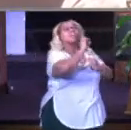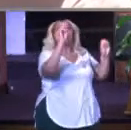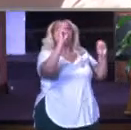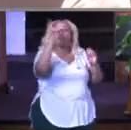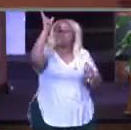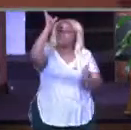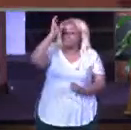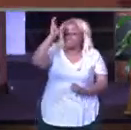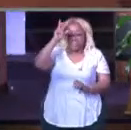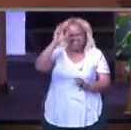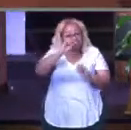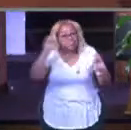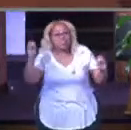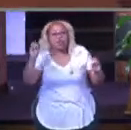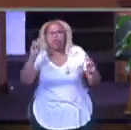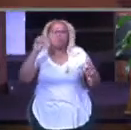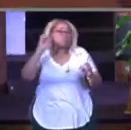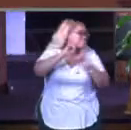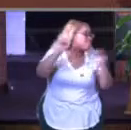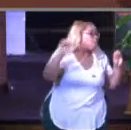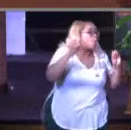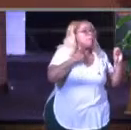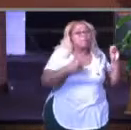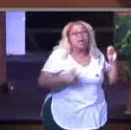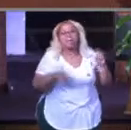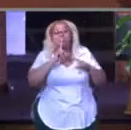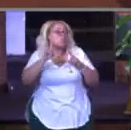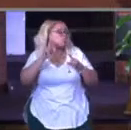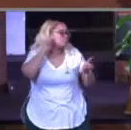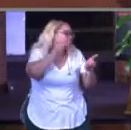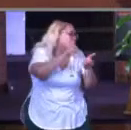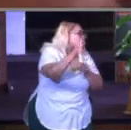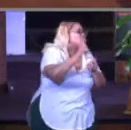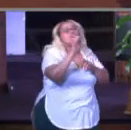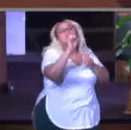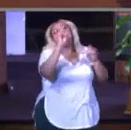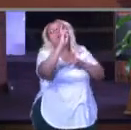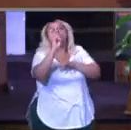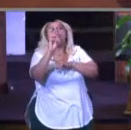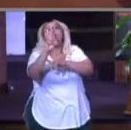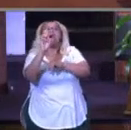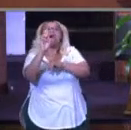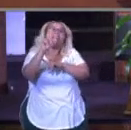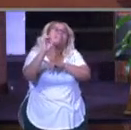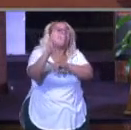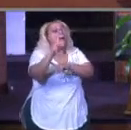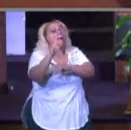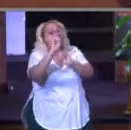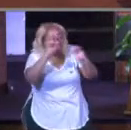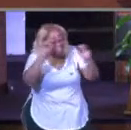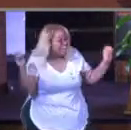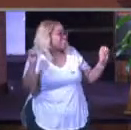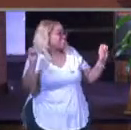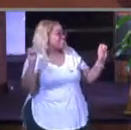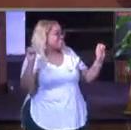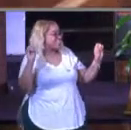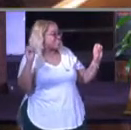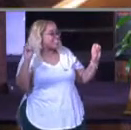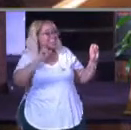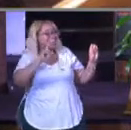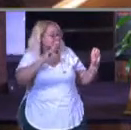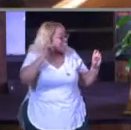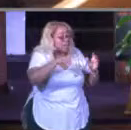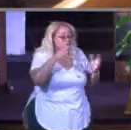no demon, there's no witch, there's no curse, there's no warlock, nothing. They can come